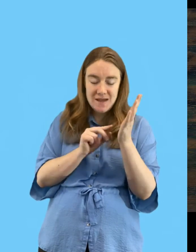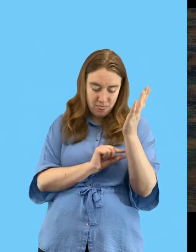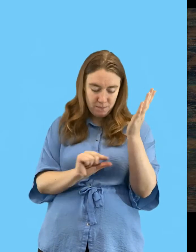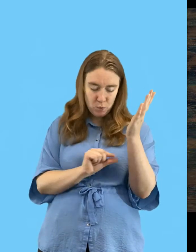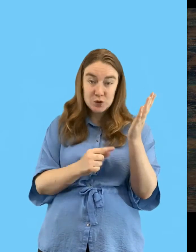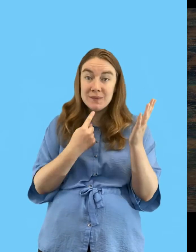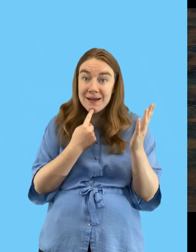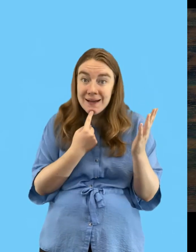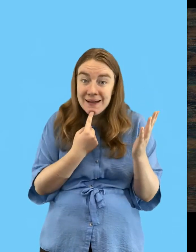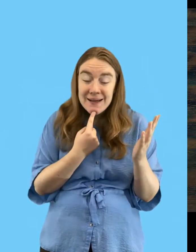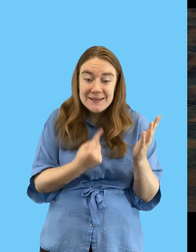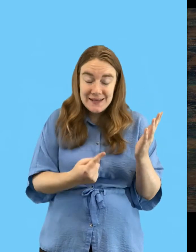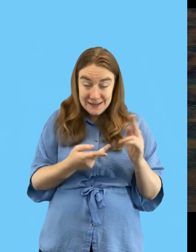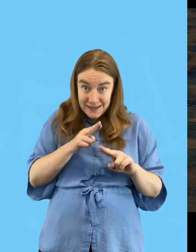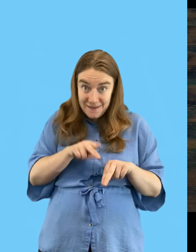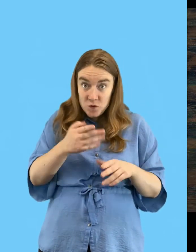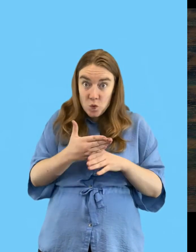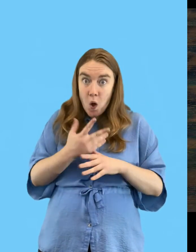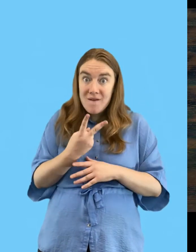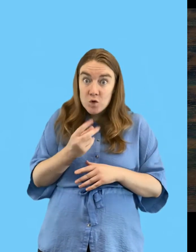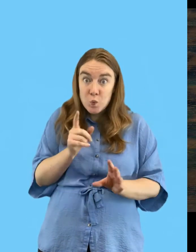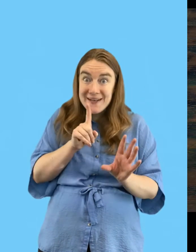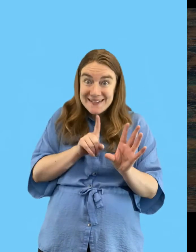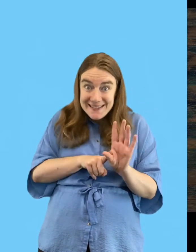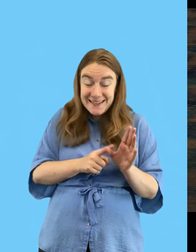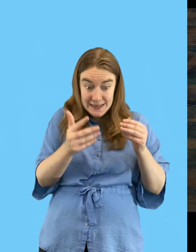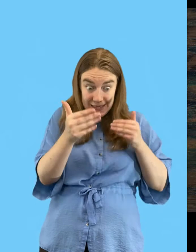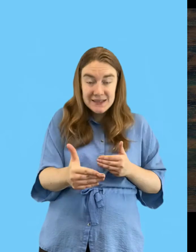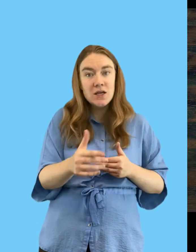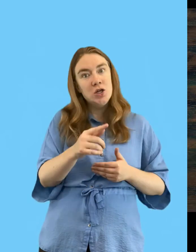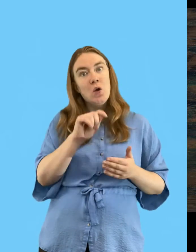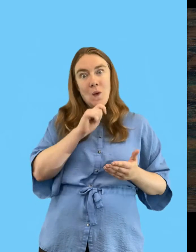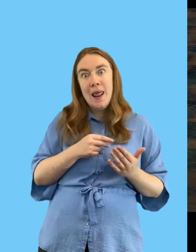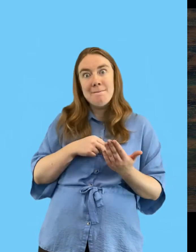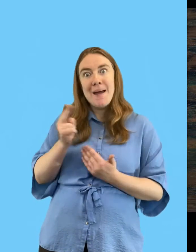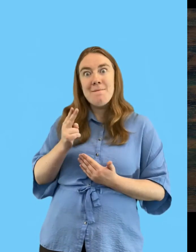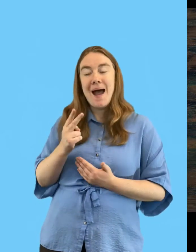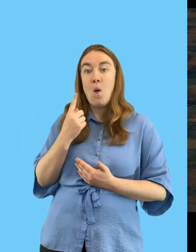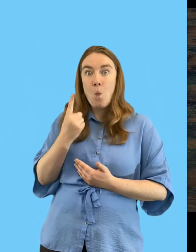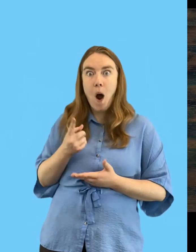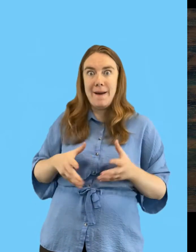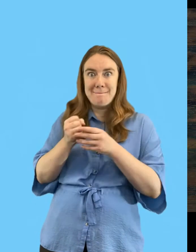if he worked for 20 years, he would pay back just one of those bags of gold with another